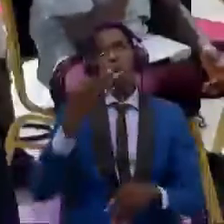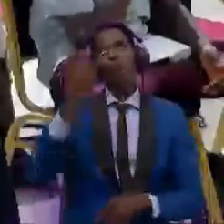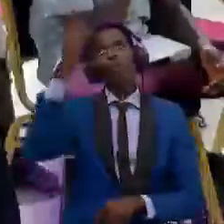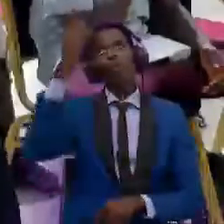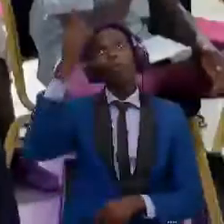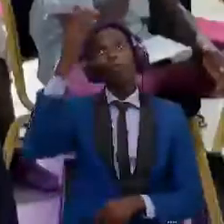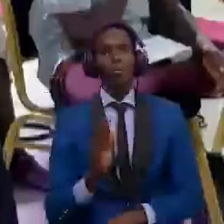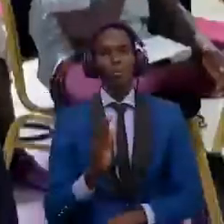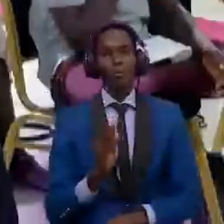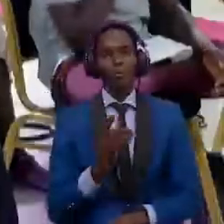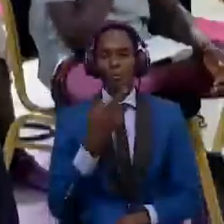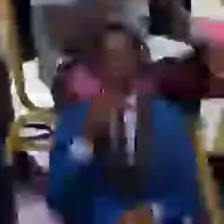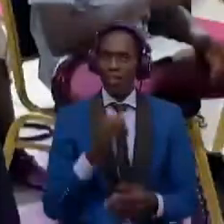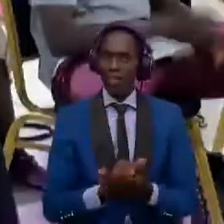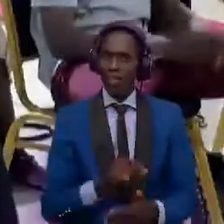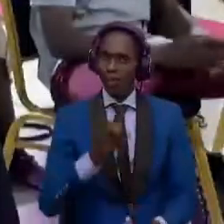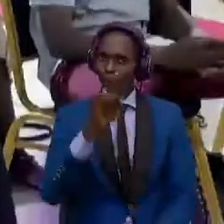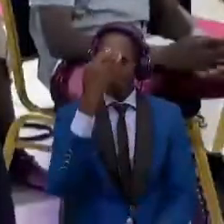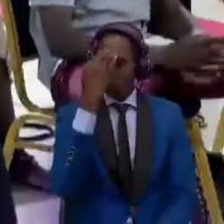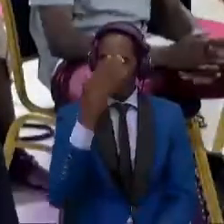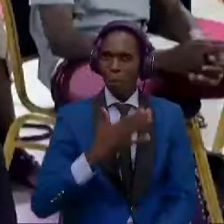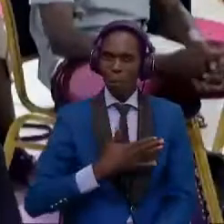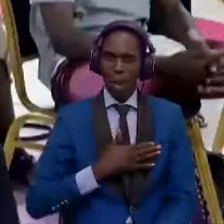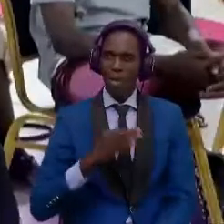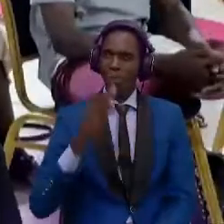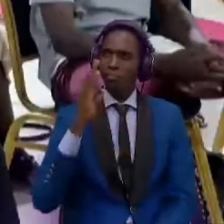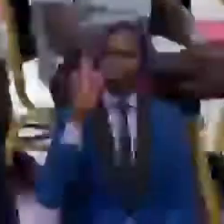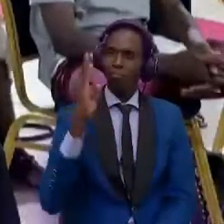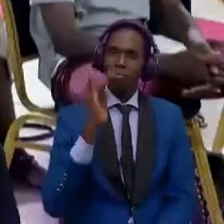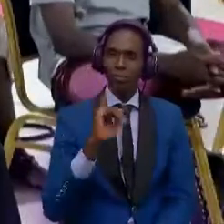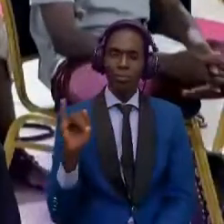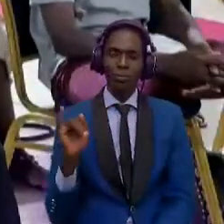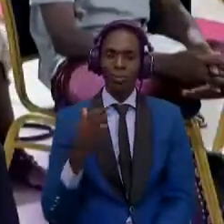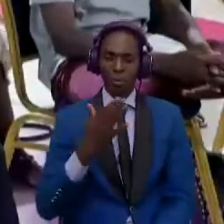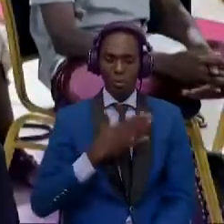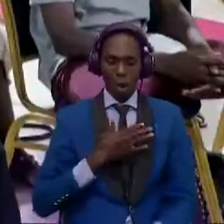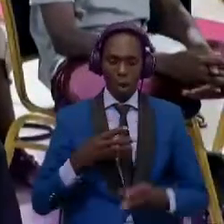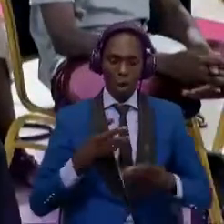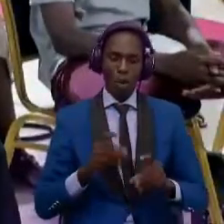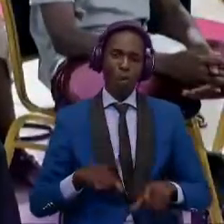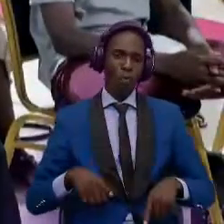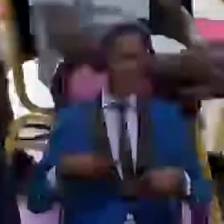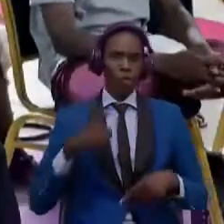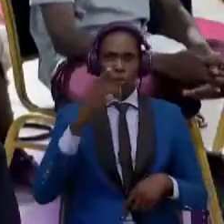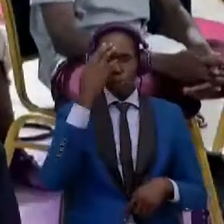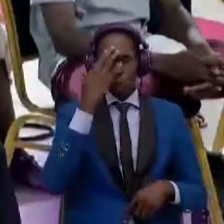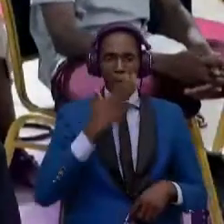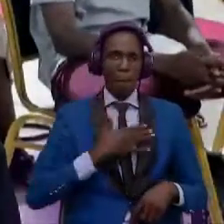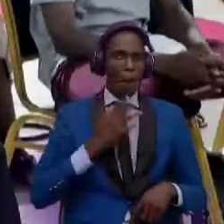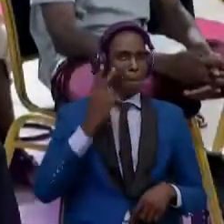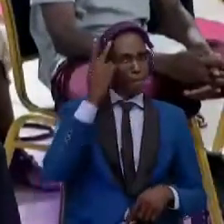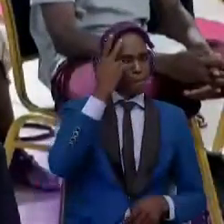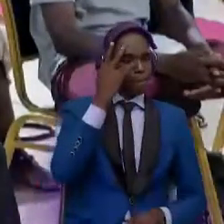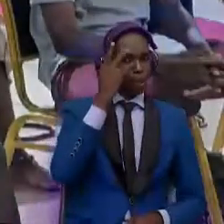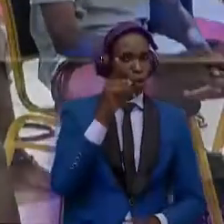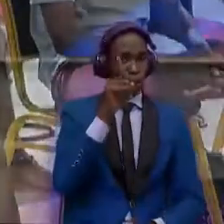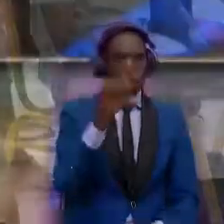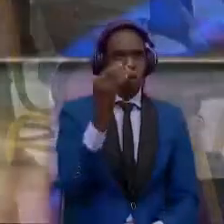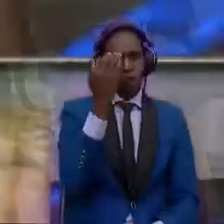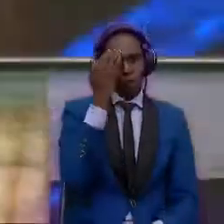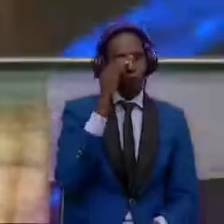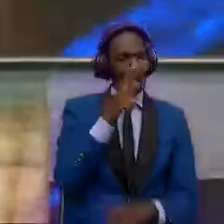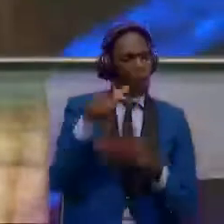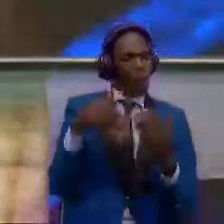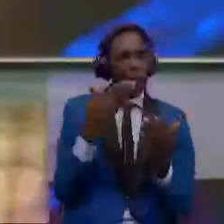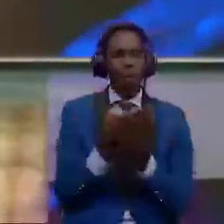said, you know my doctrine, you know my manner of life, you know my purpose, and you know all that